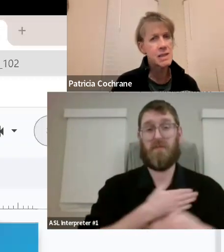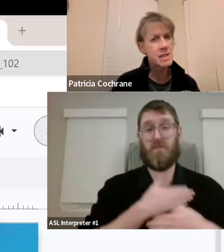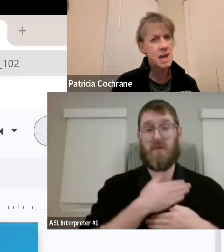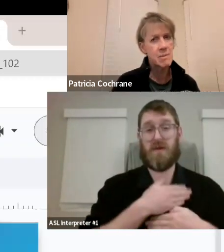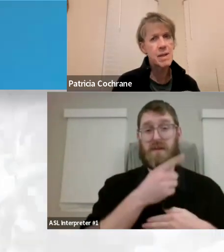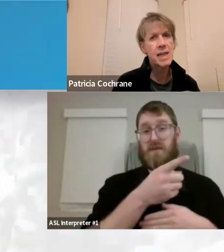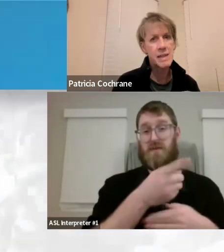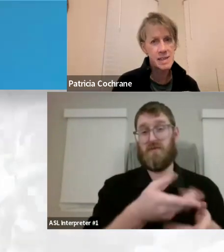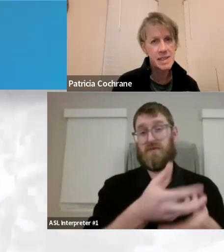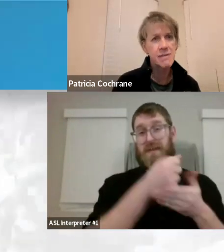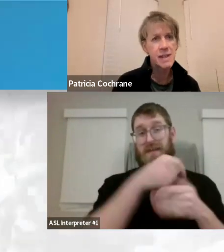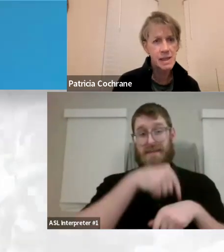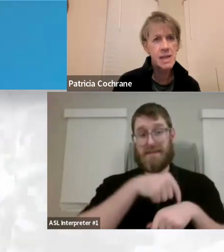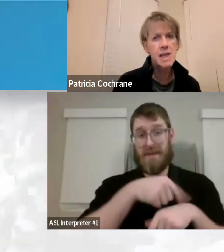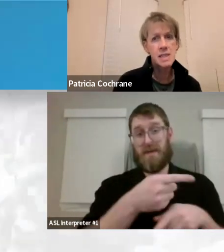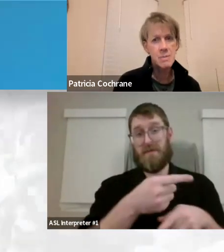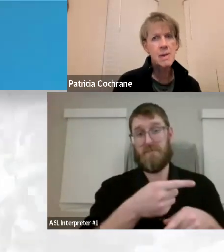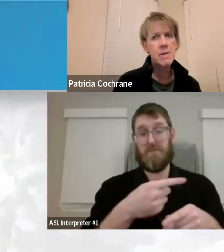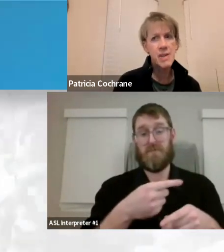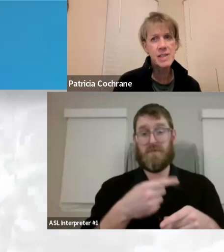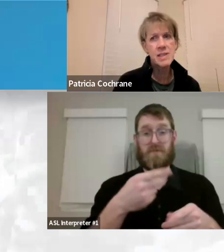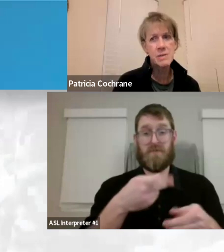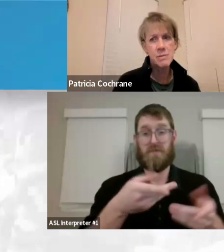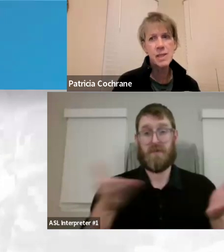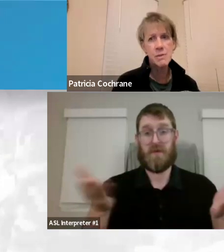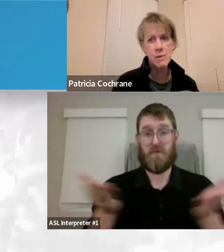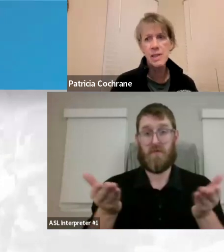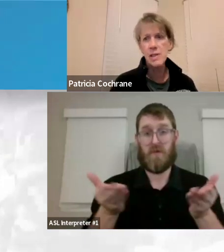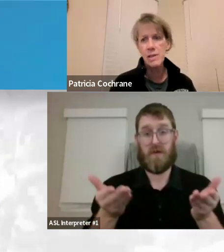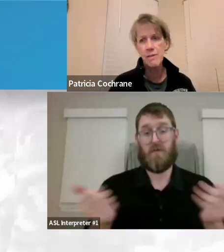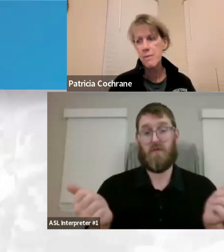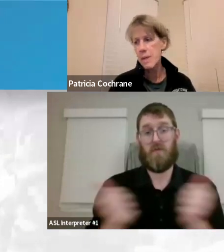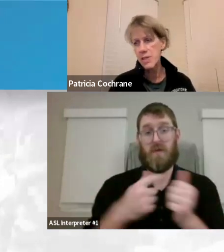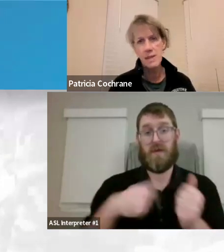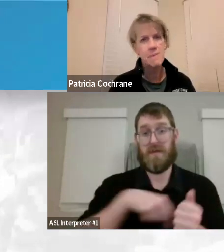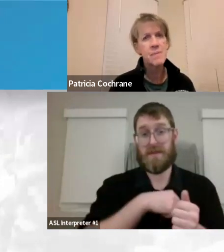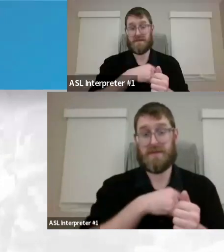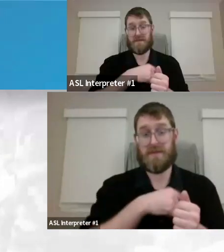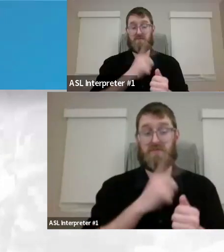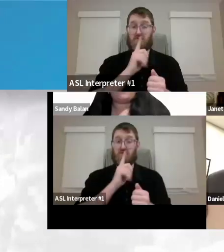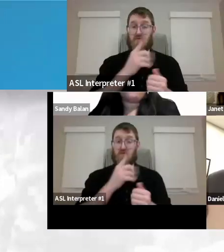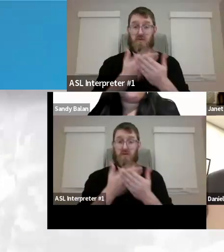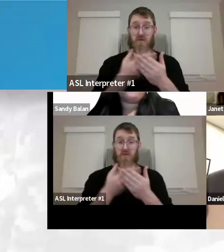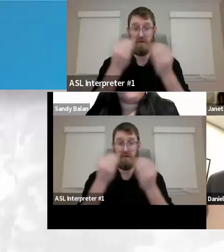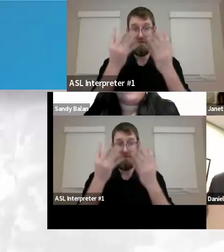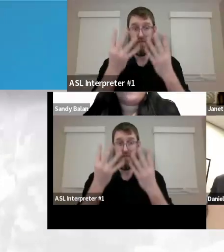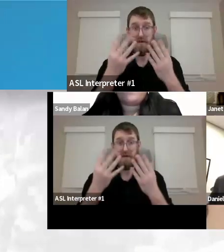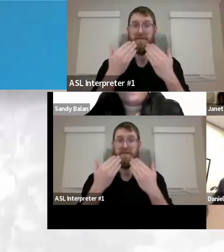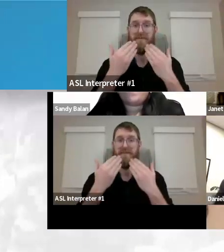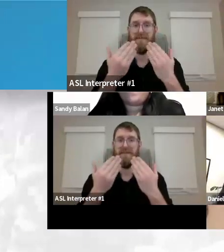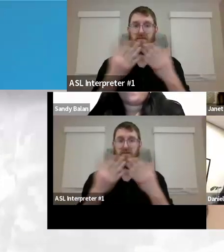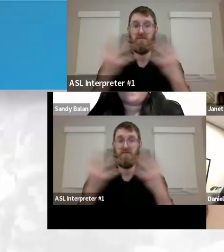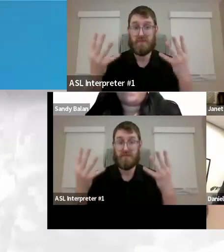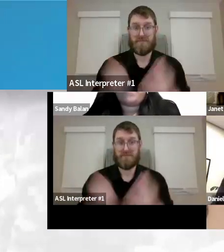you taking the time again this evening to be with us. Really, really good information. You're Thank welcome. you so Thank you.